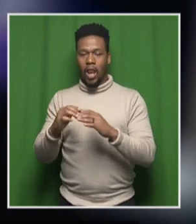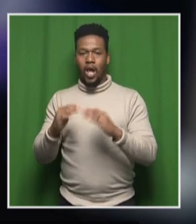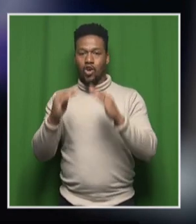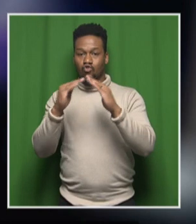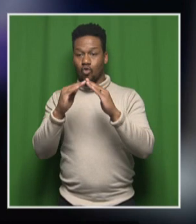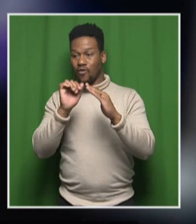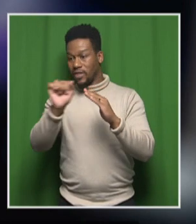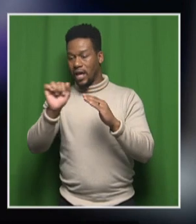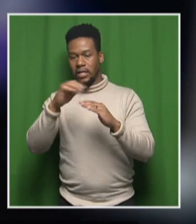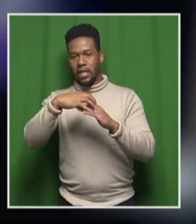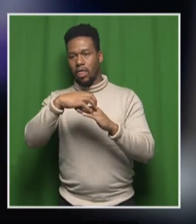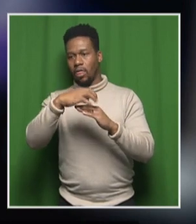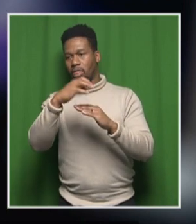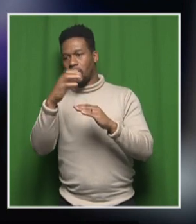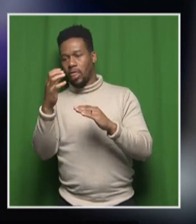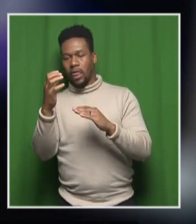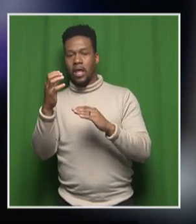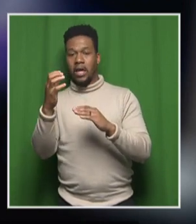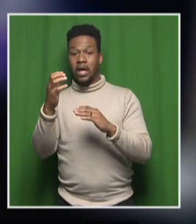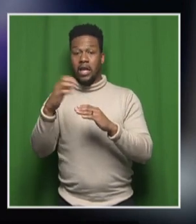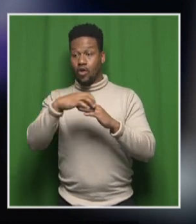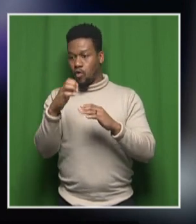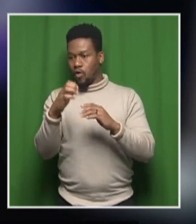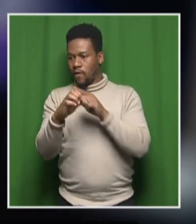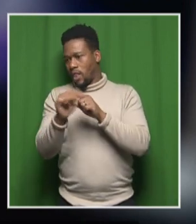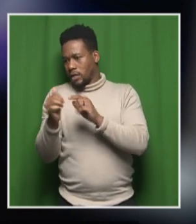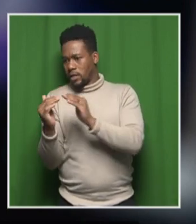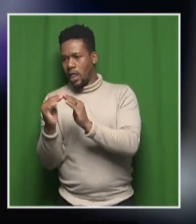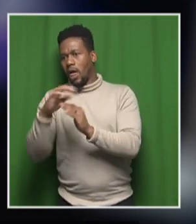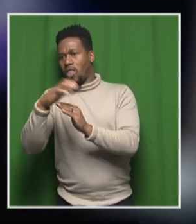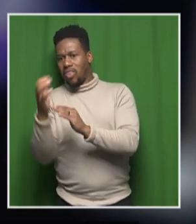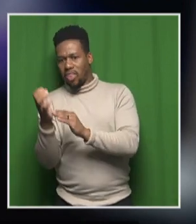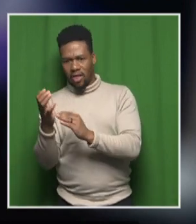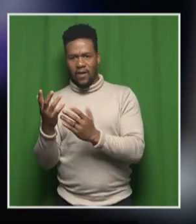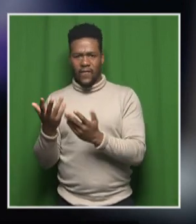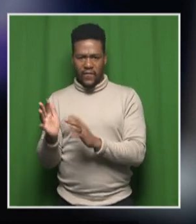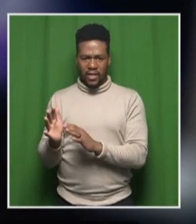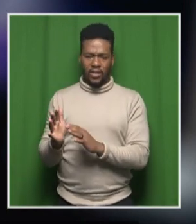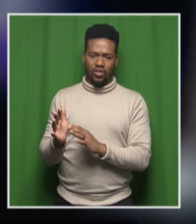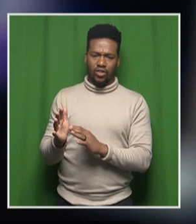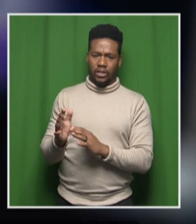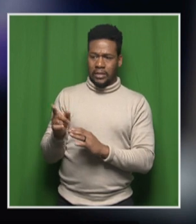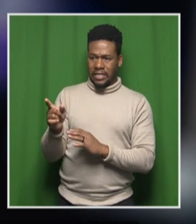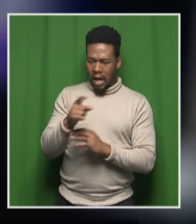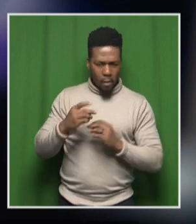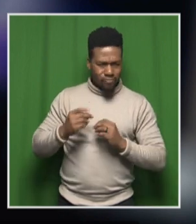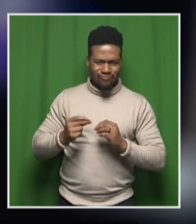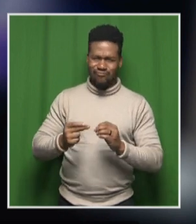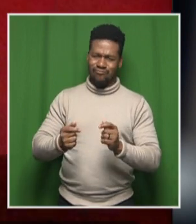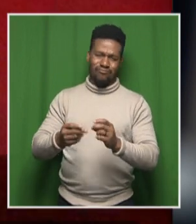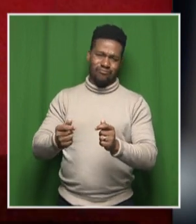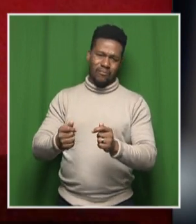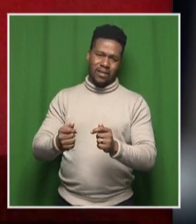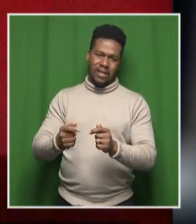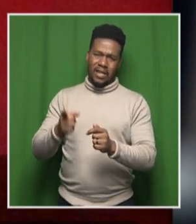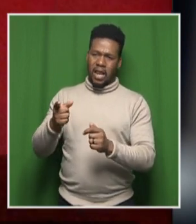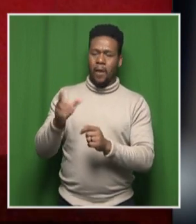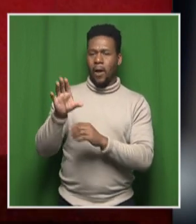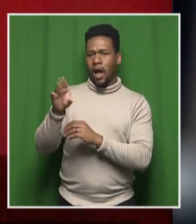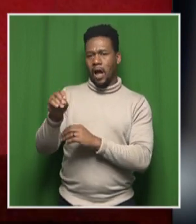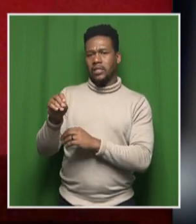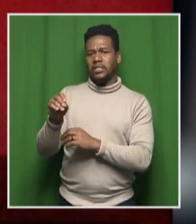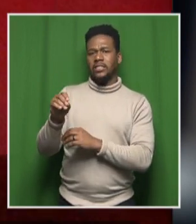their roof took our roof. And they managed to get a very, very quick quote to get a milling machine